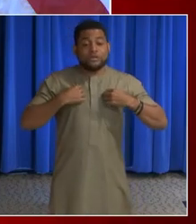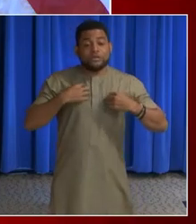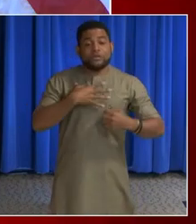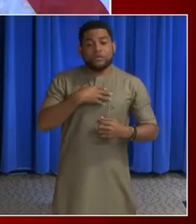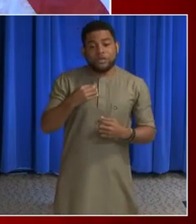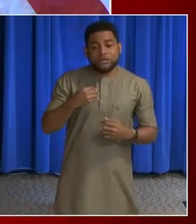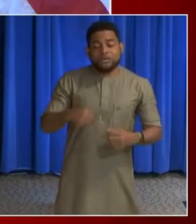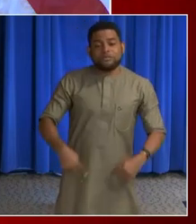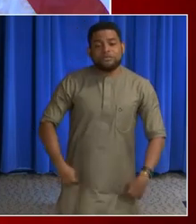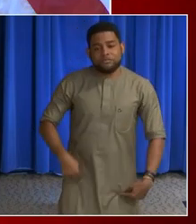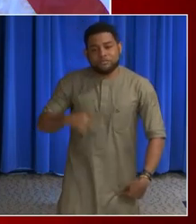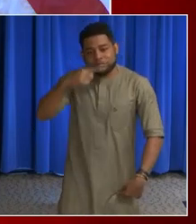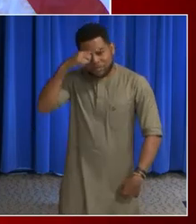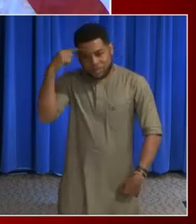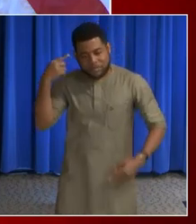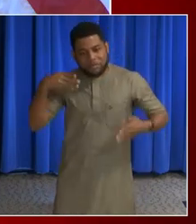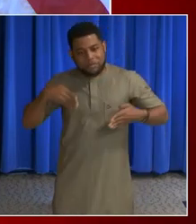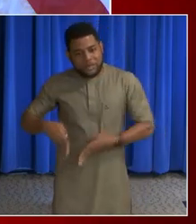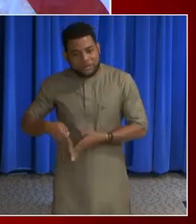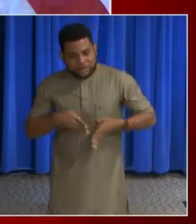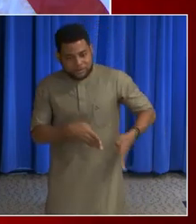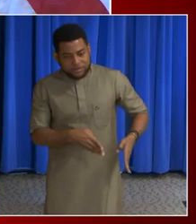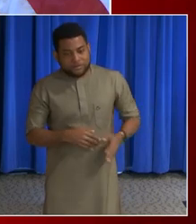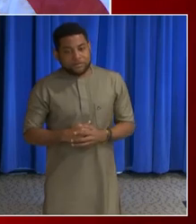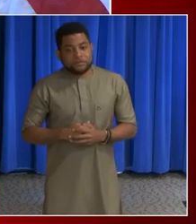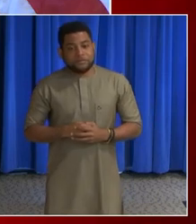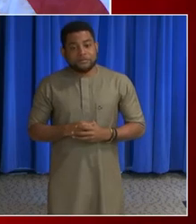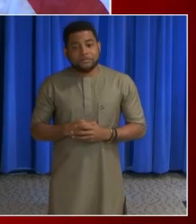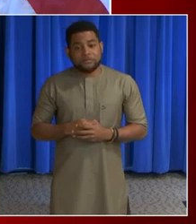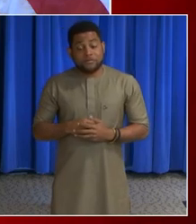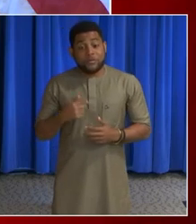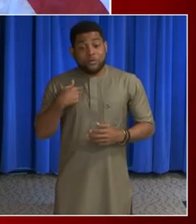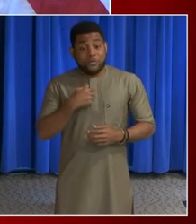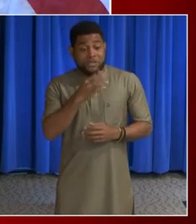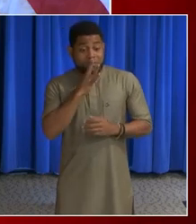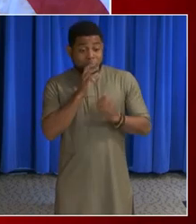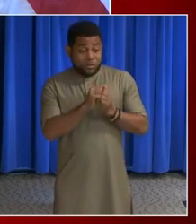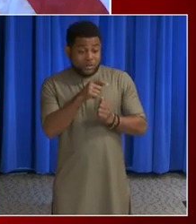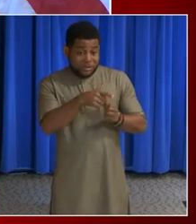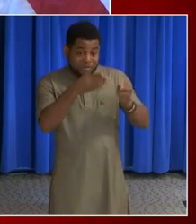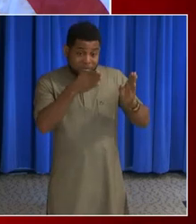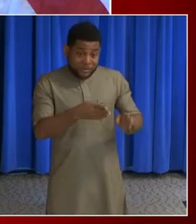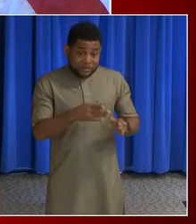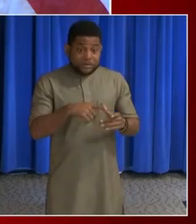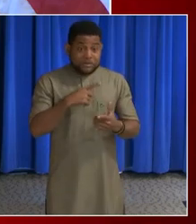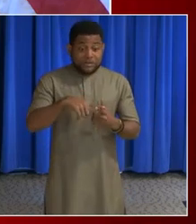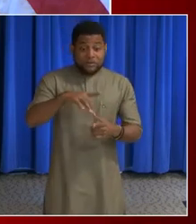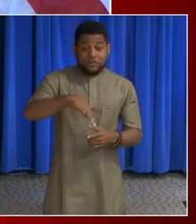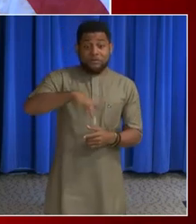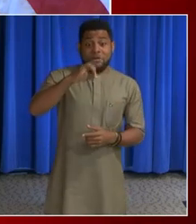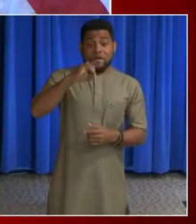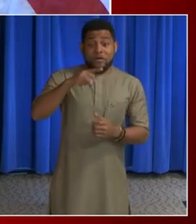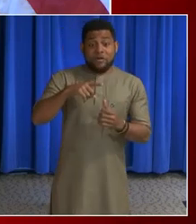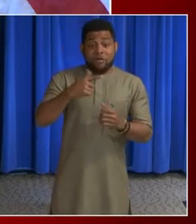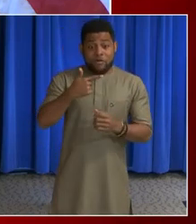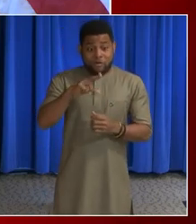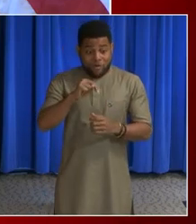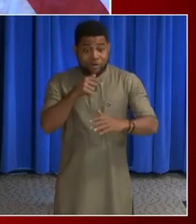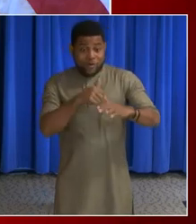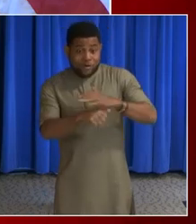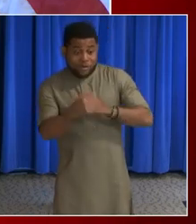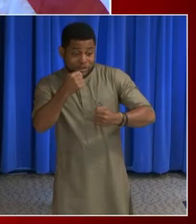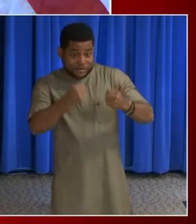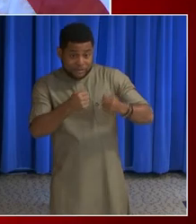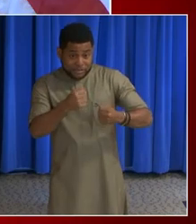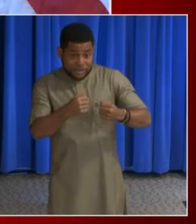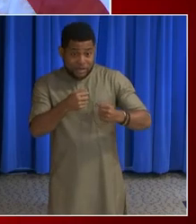p.m., officers were on the scene speaking with this witness when they located a firearm under the vehicle and were